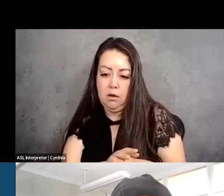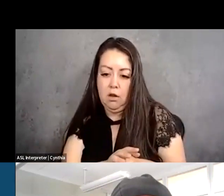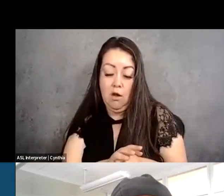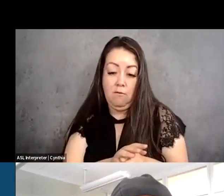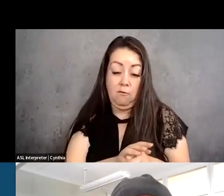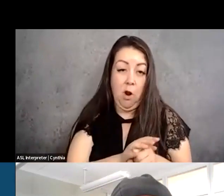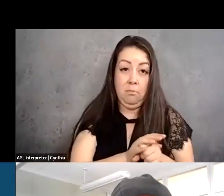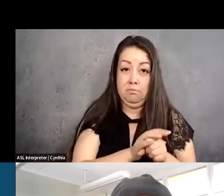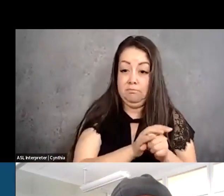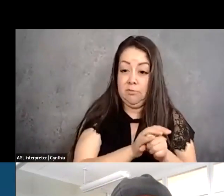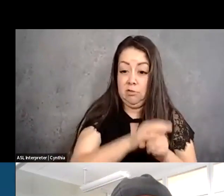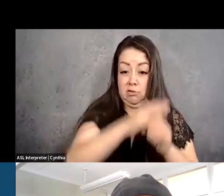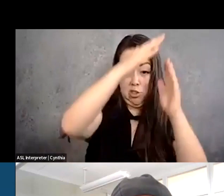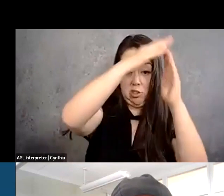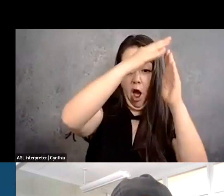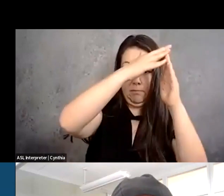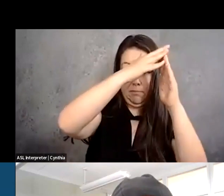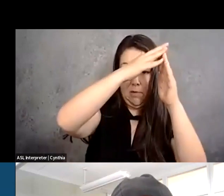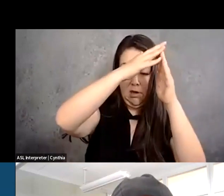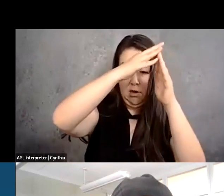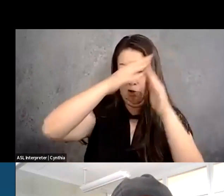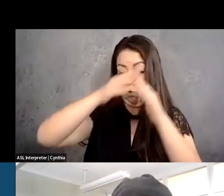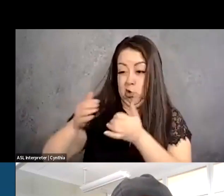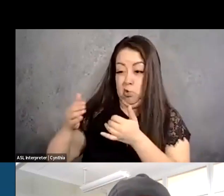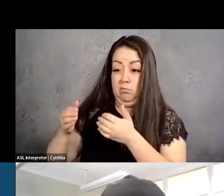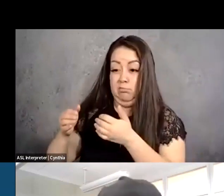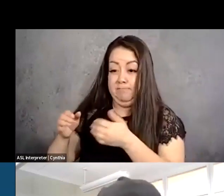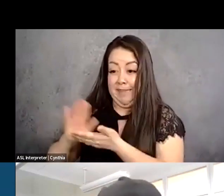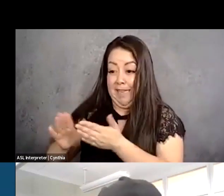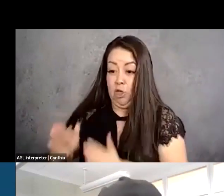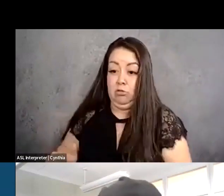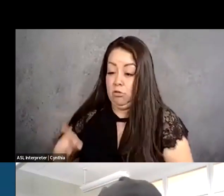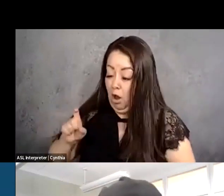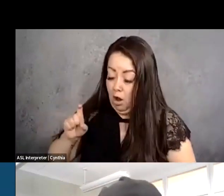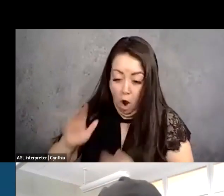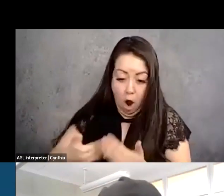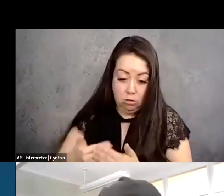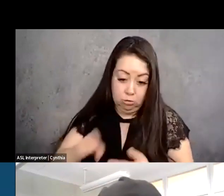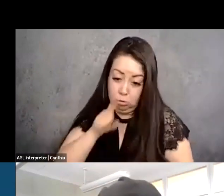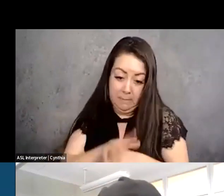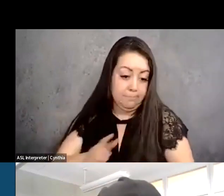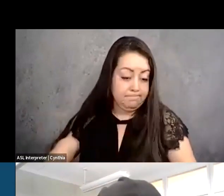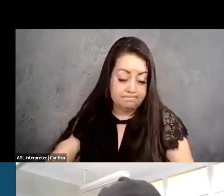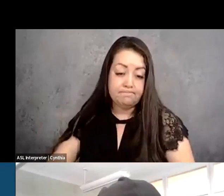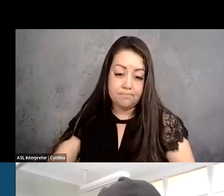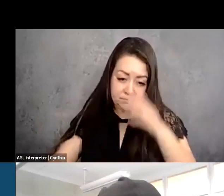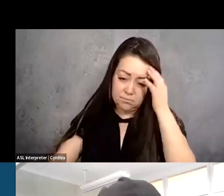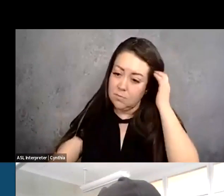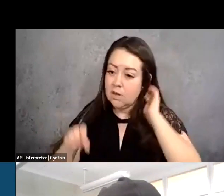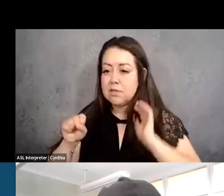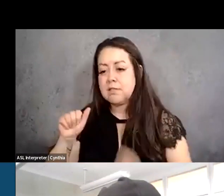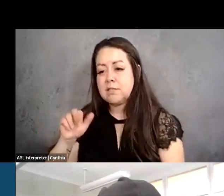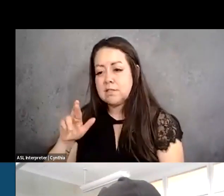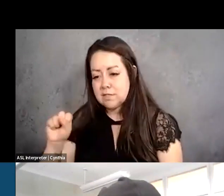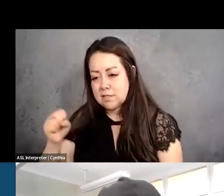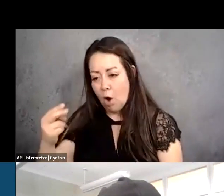bought into what it means to be a HUD housing counseling agency. Thanks for that. Sarah, what about you? What